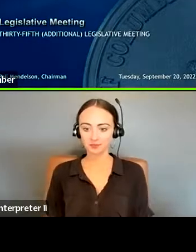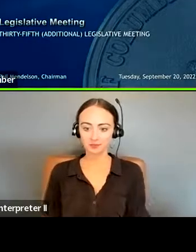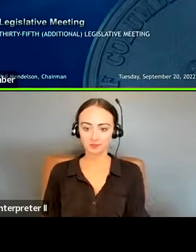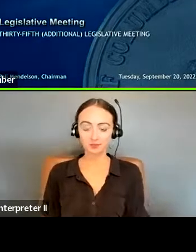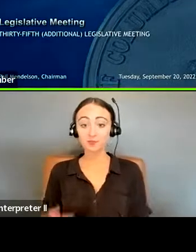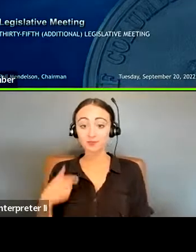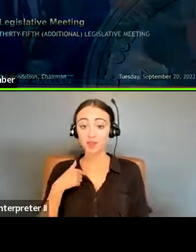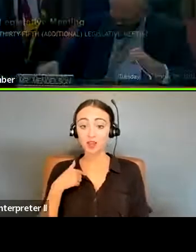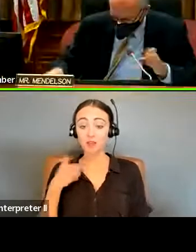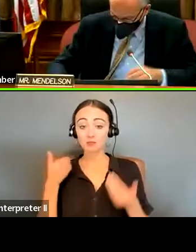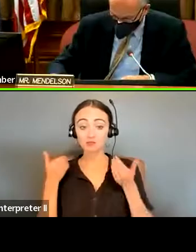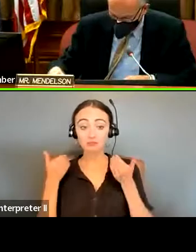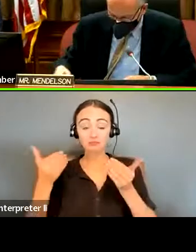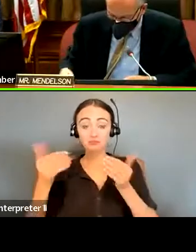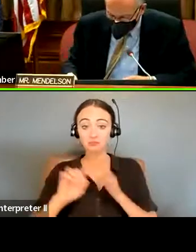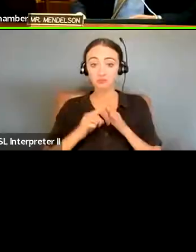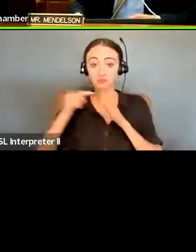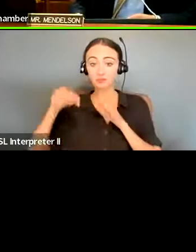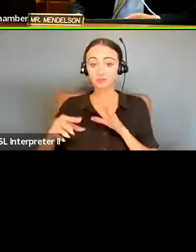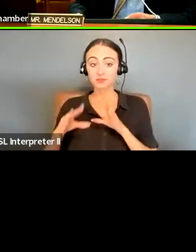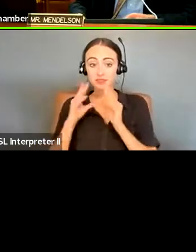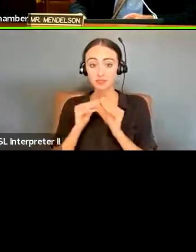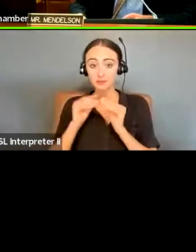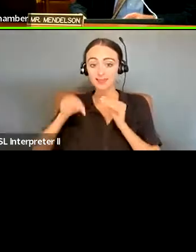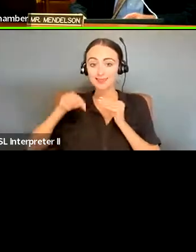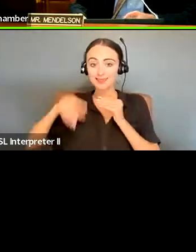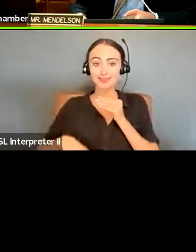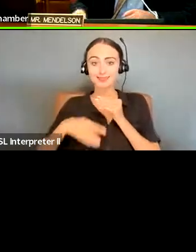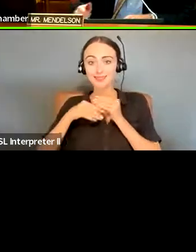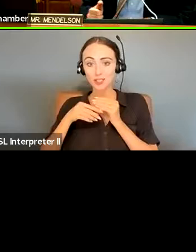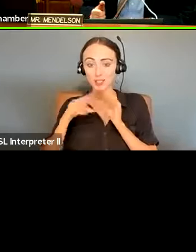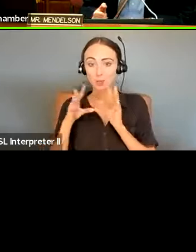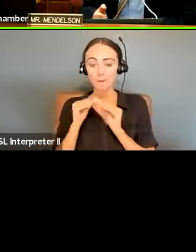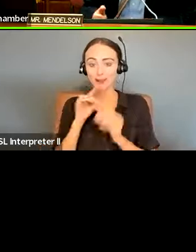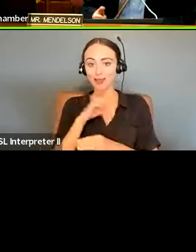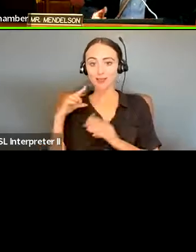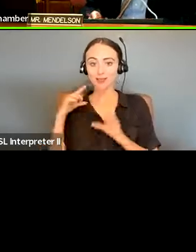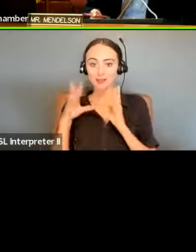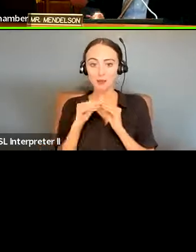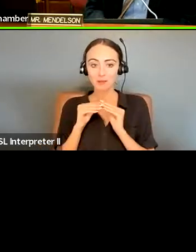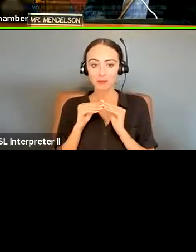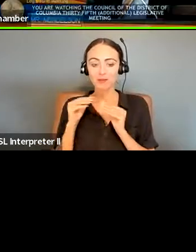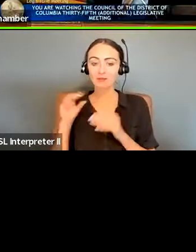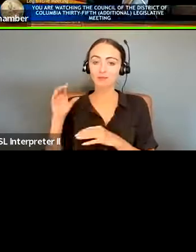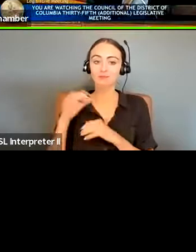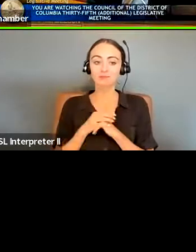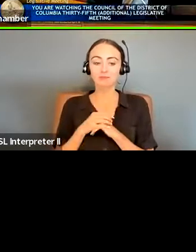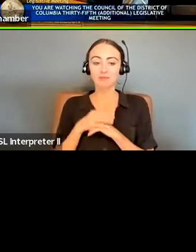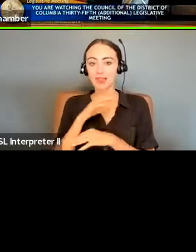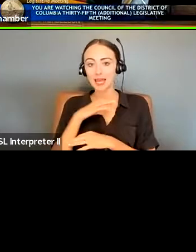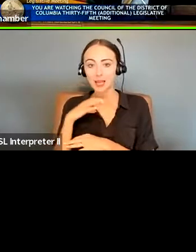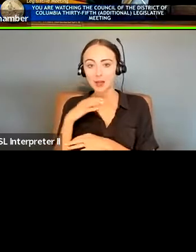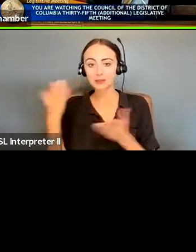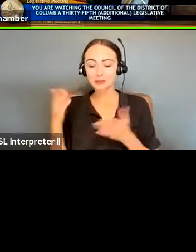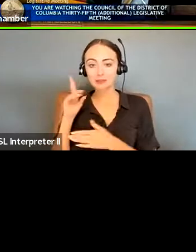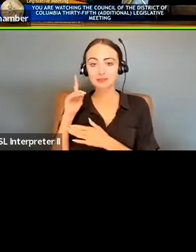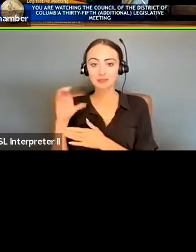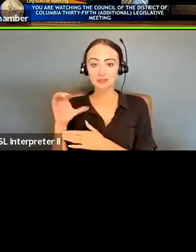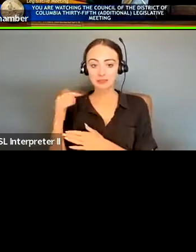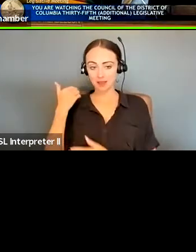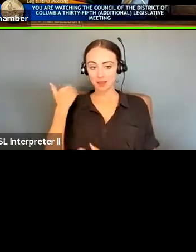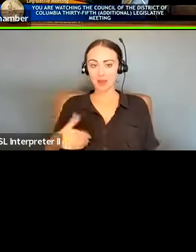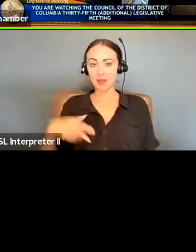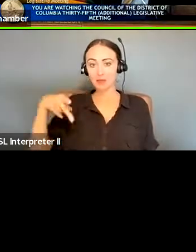I am calling to order this meeting. This is an additional meeting, legislative meeting of the Council of the District of Columbia. I am